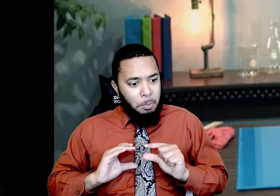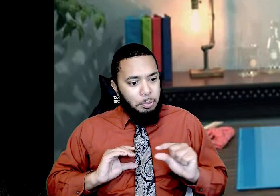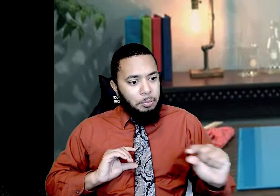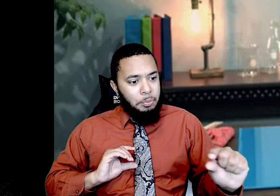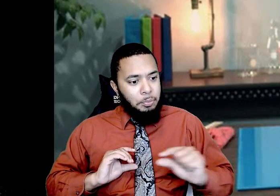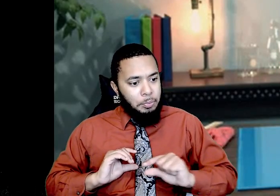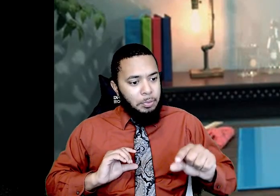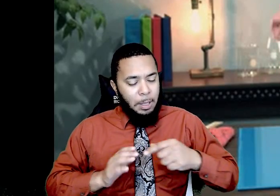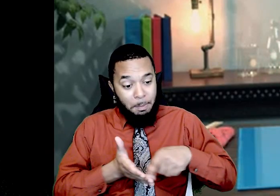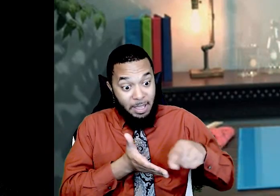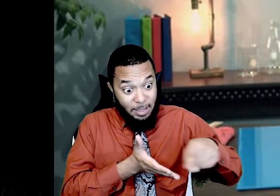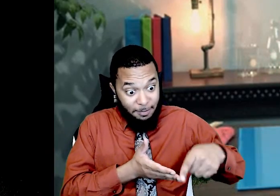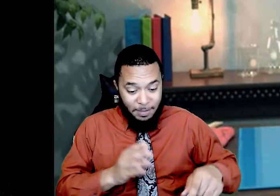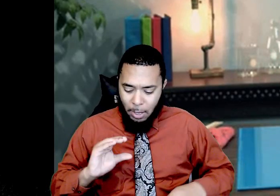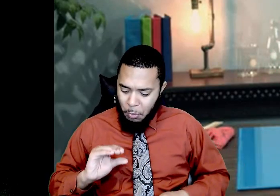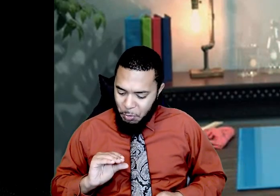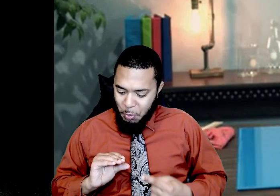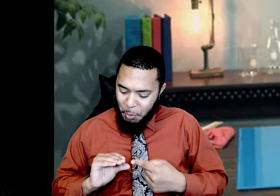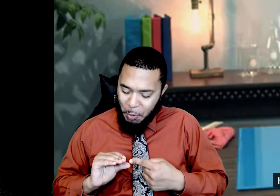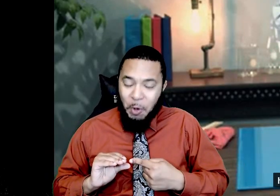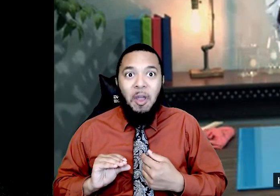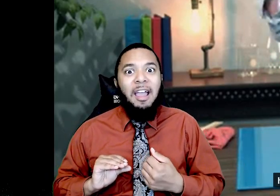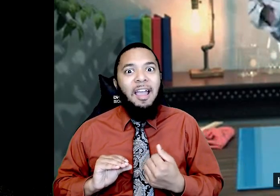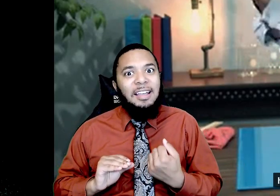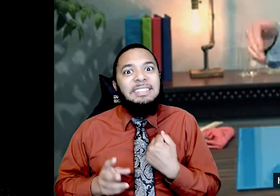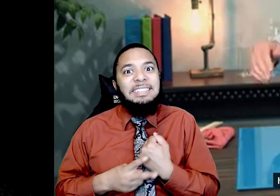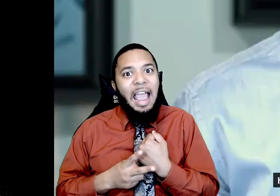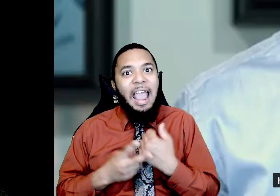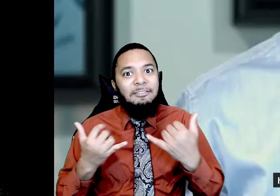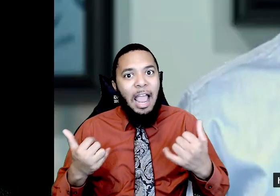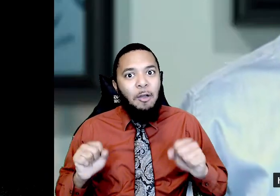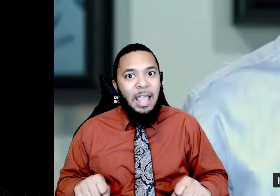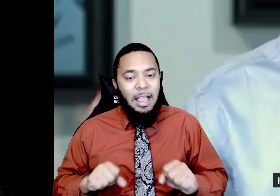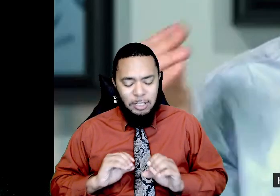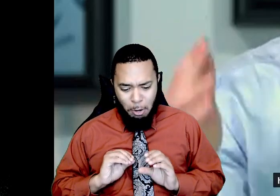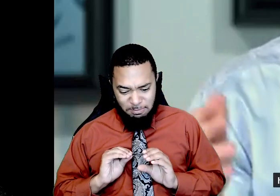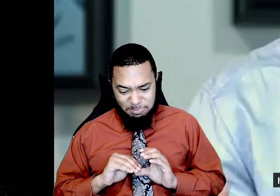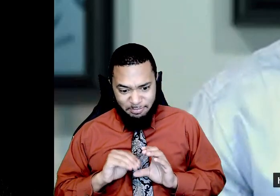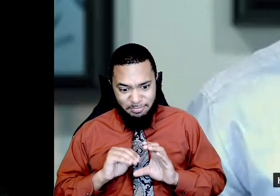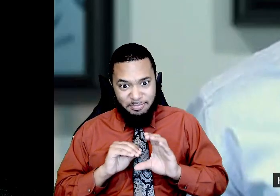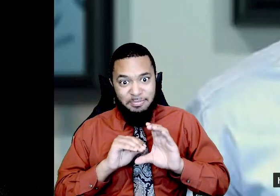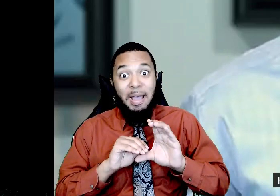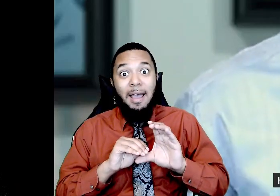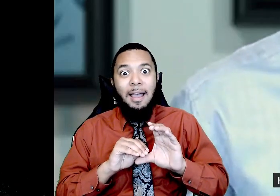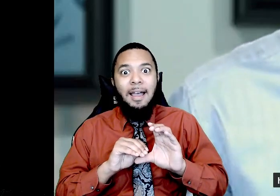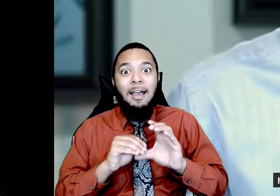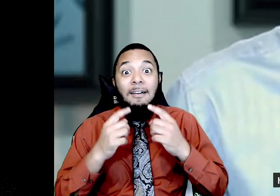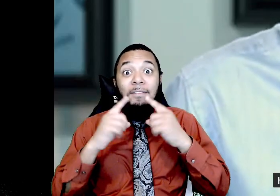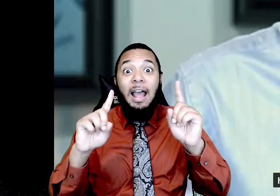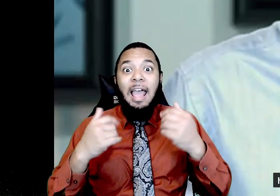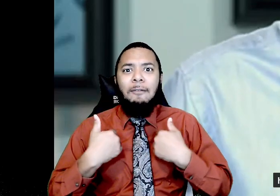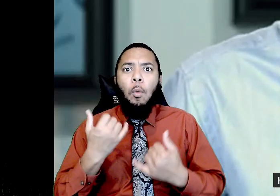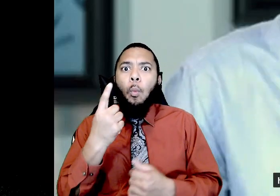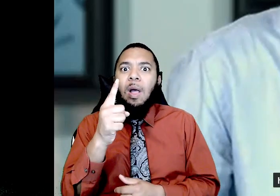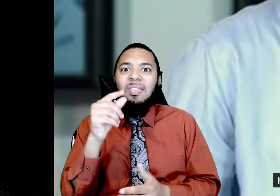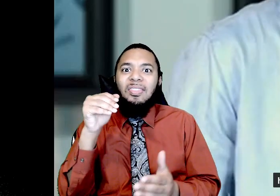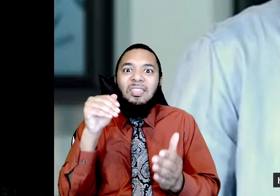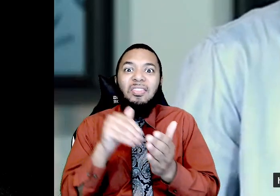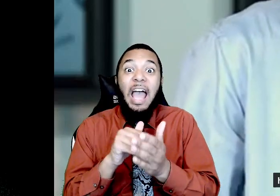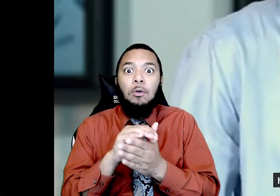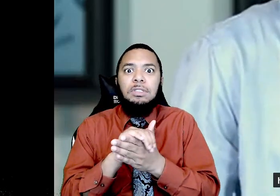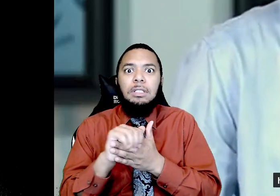money. And you're saving and you're saving and you're saving, and before you know it, you have $1,000 saved. It's